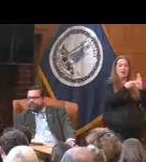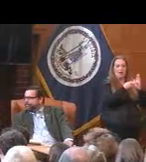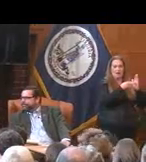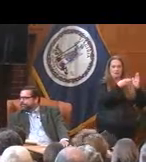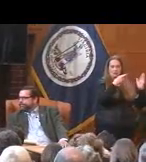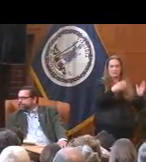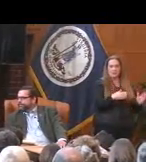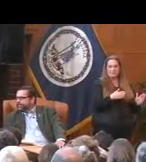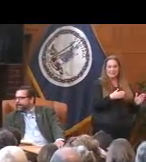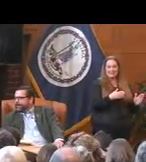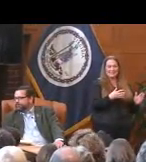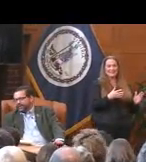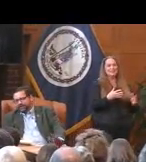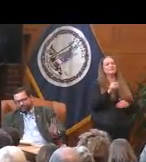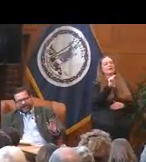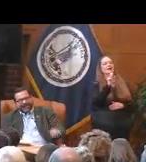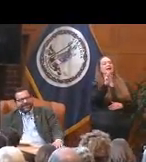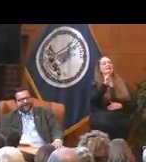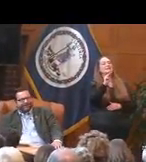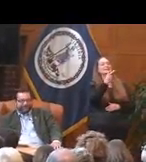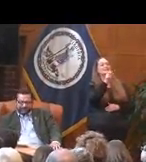our community, Congressman Tom Garrett.